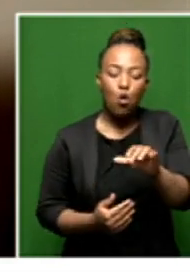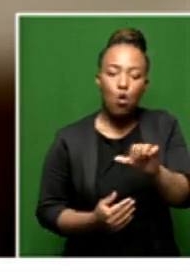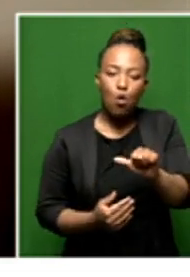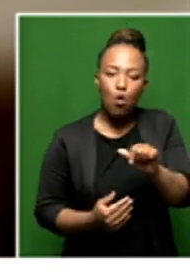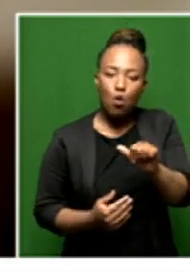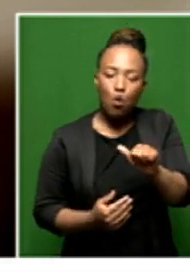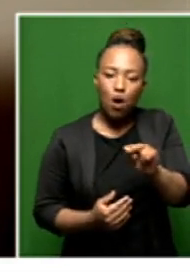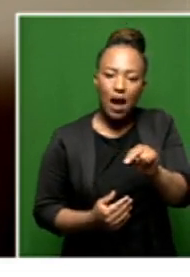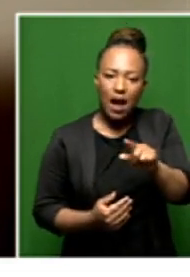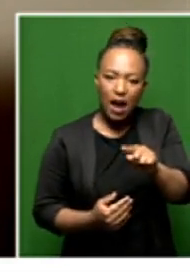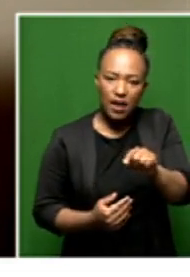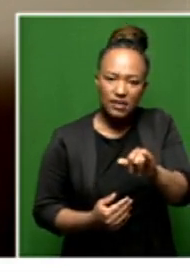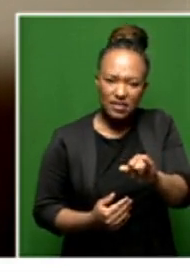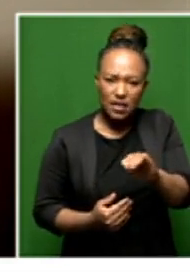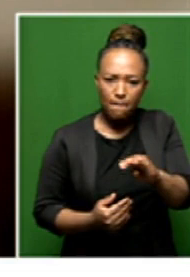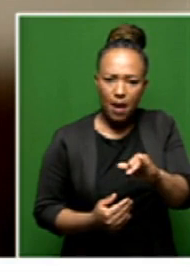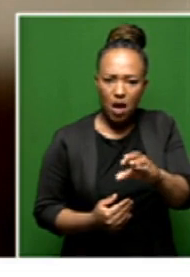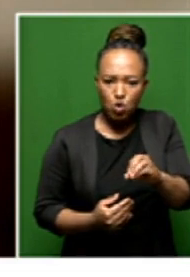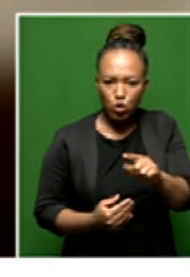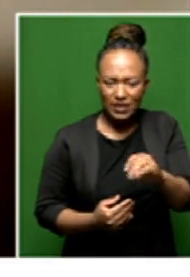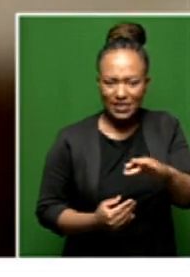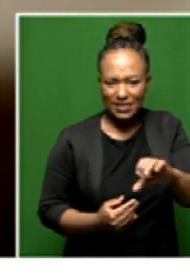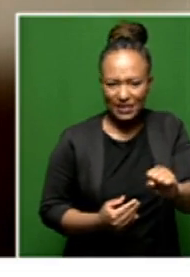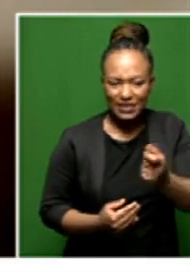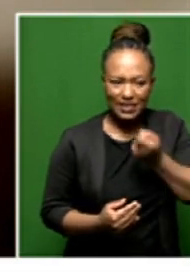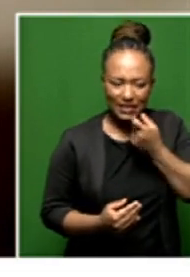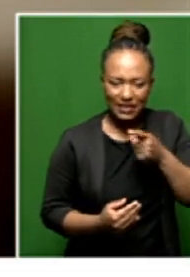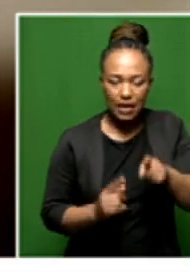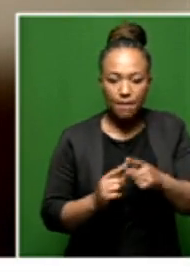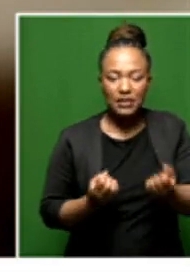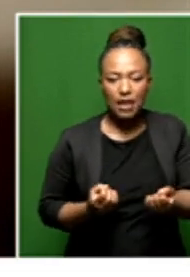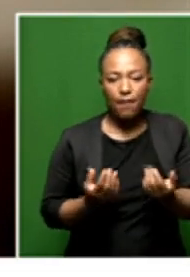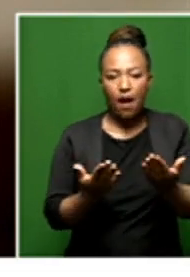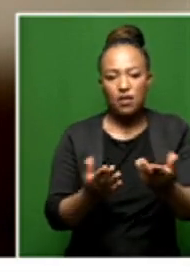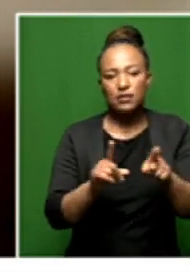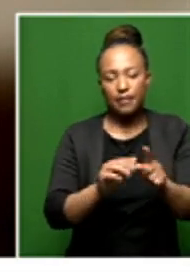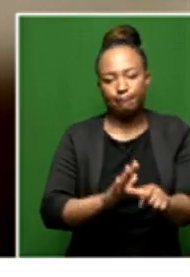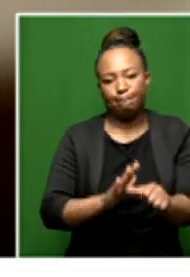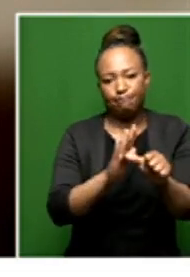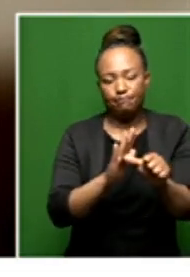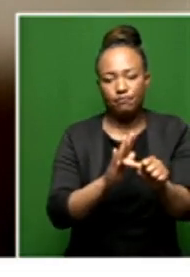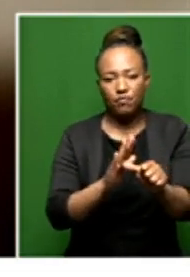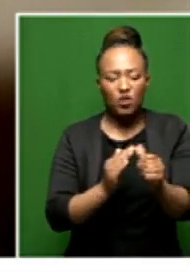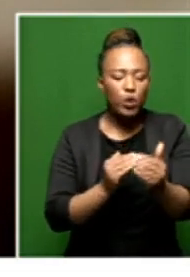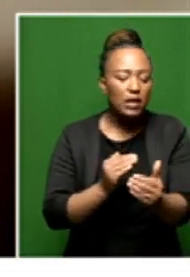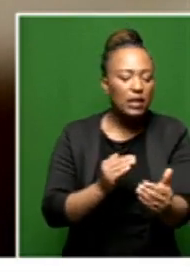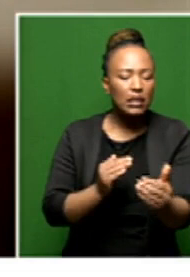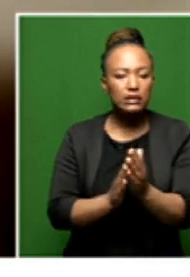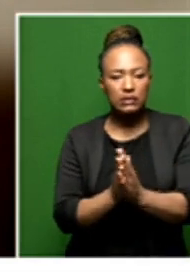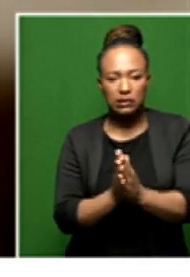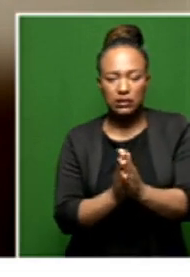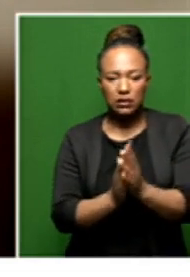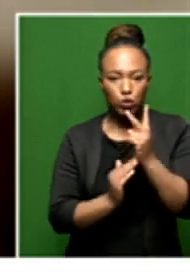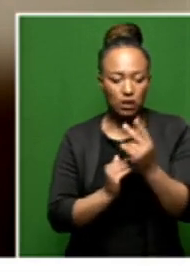them in terms of this specific issue, the supply is really important. So we're really looking forward to a